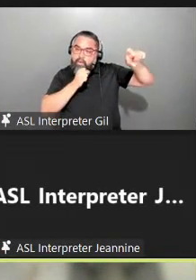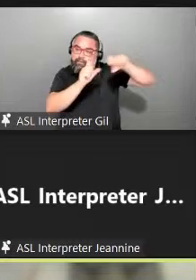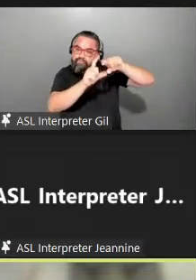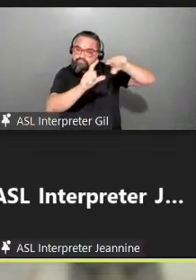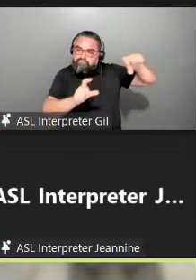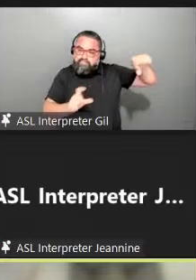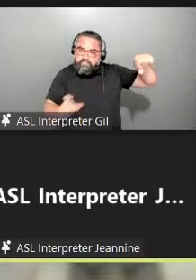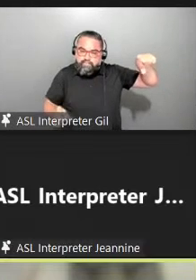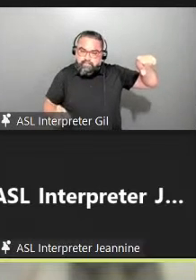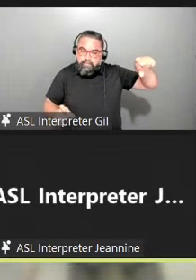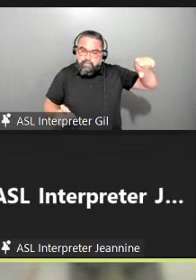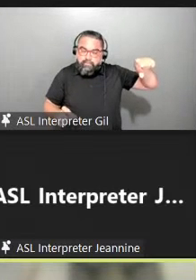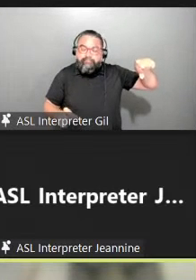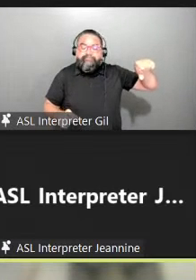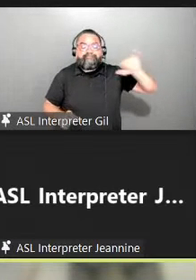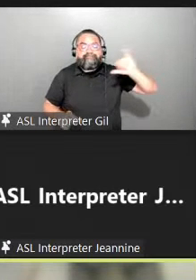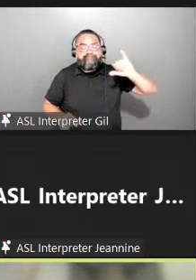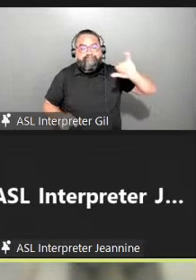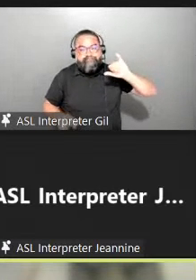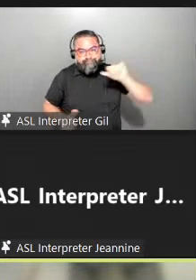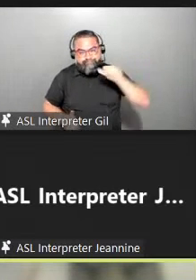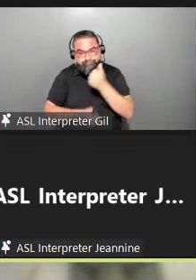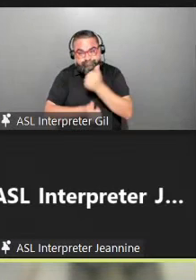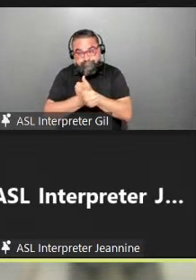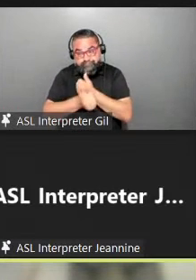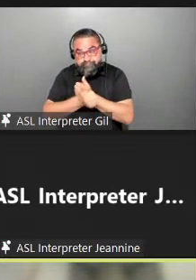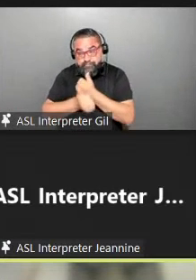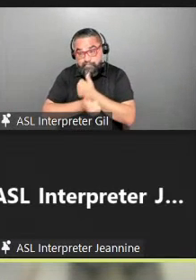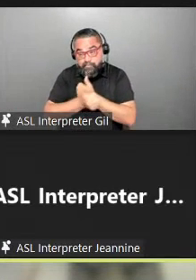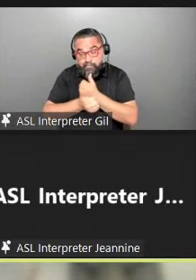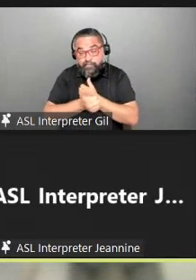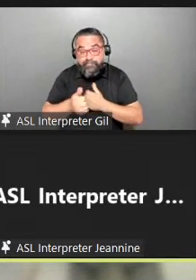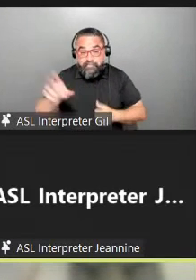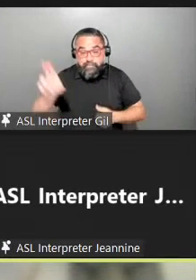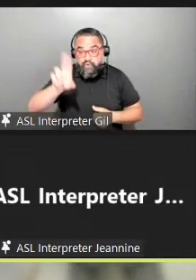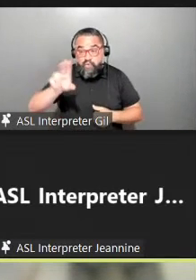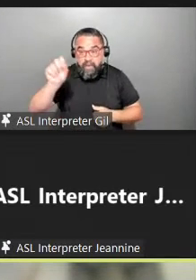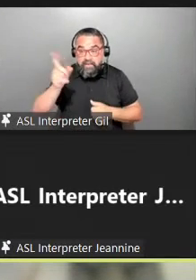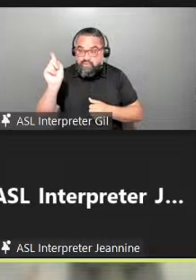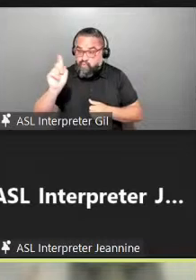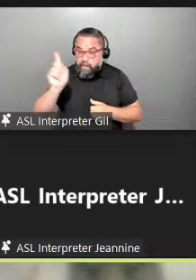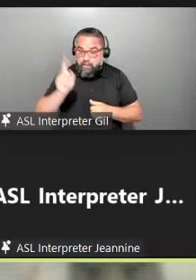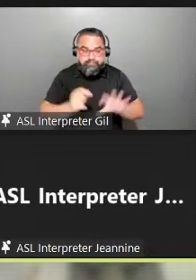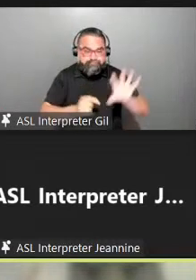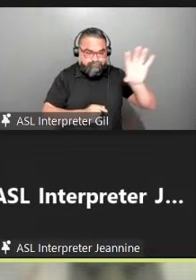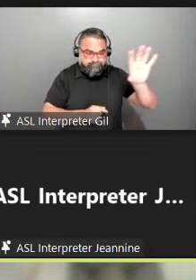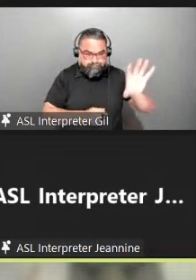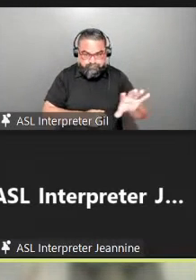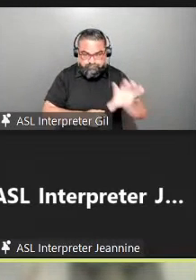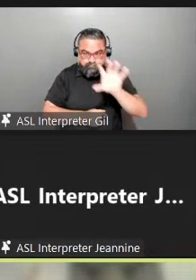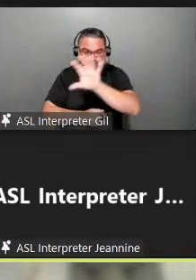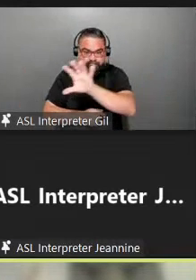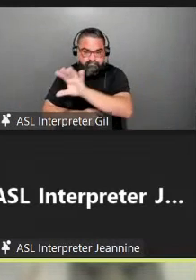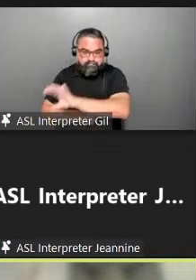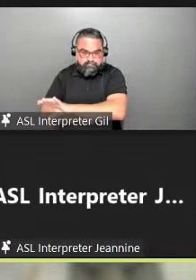wise, we in the United States are of a couple different areas most likely to have an earthquake.